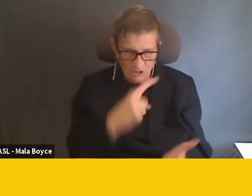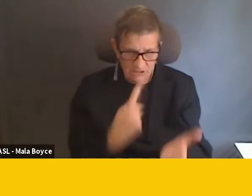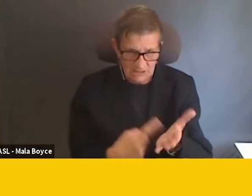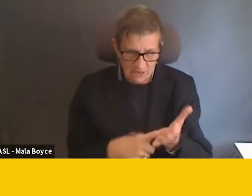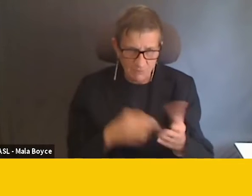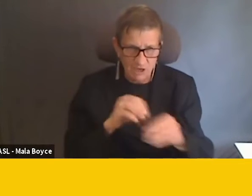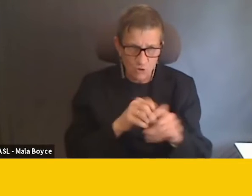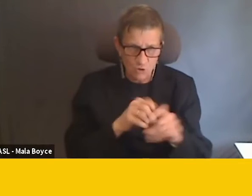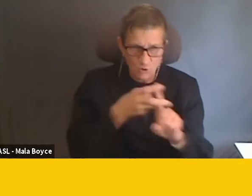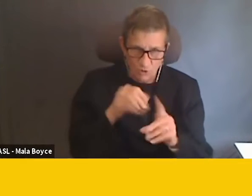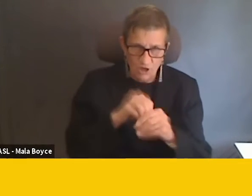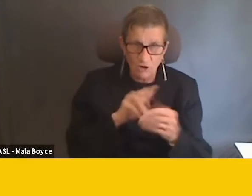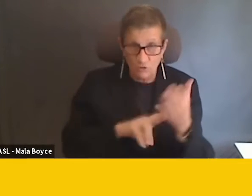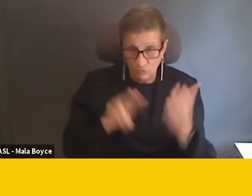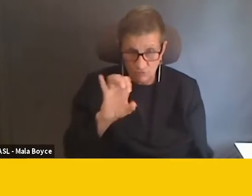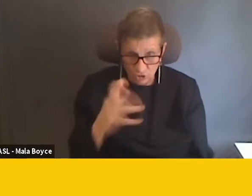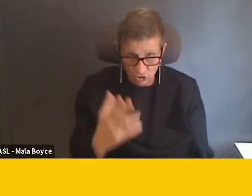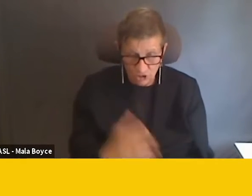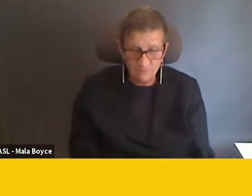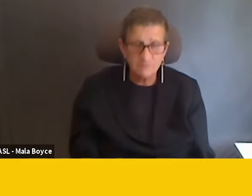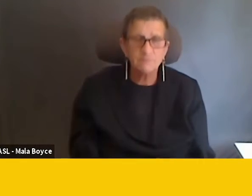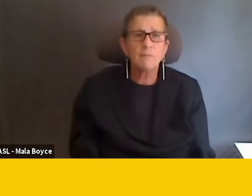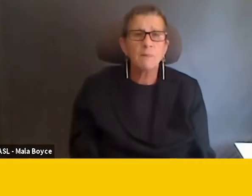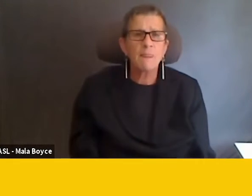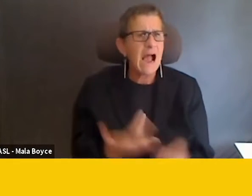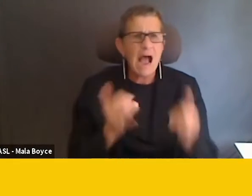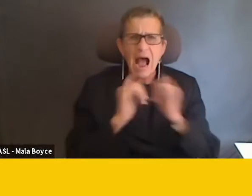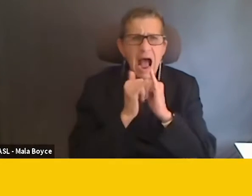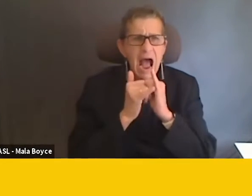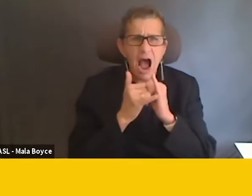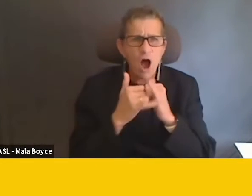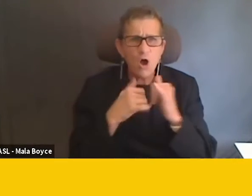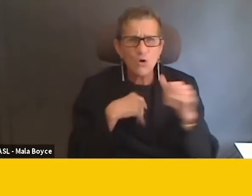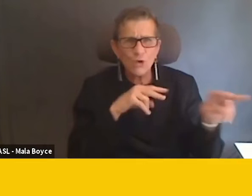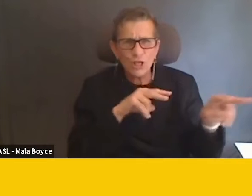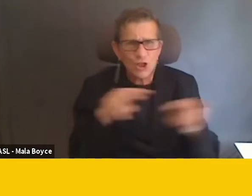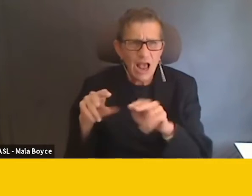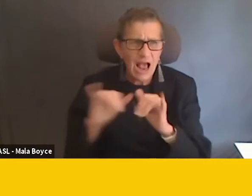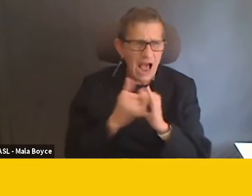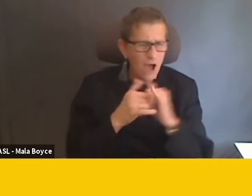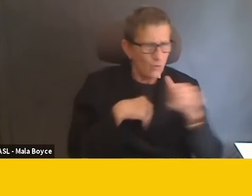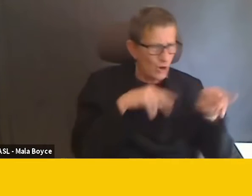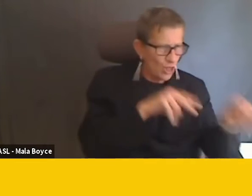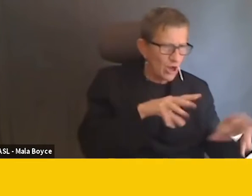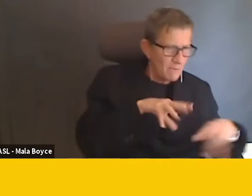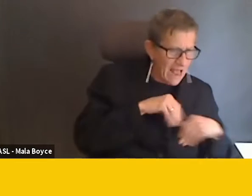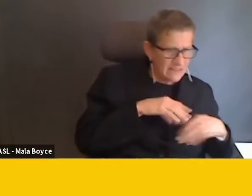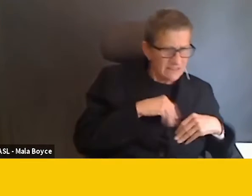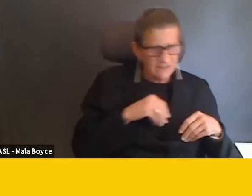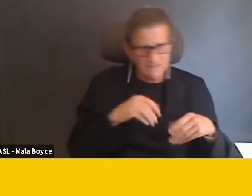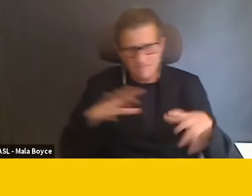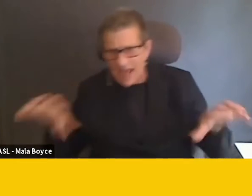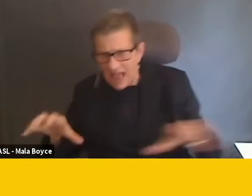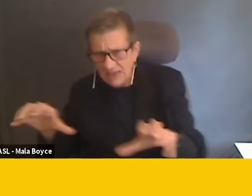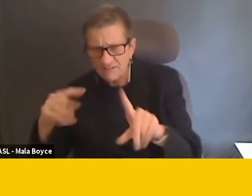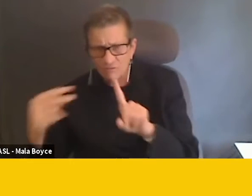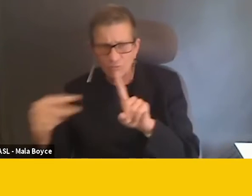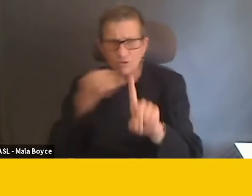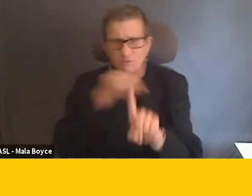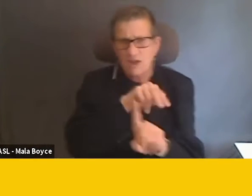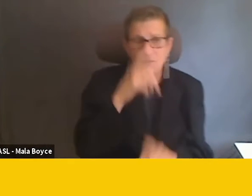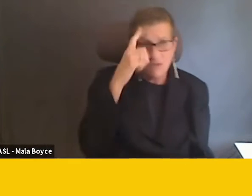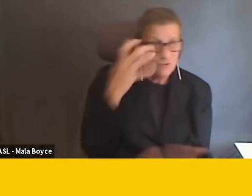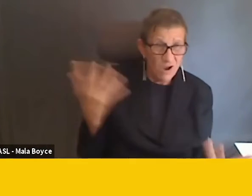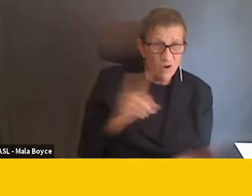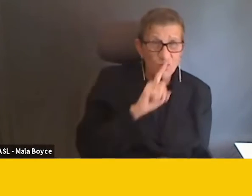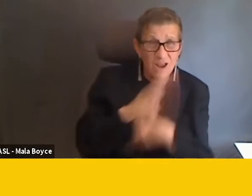recruitment here at the University of Michigan. How do we look at things from both a passive and active perspective? Because the reality is that you